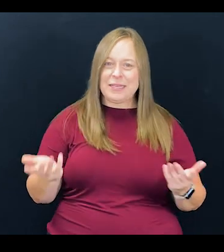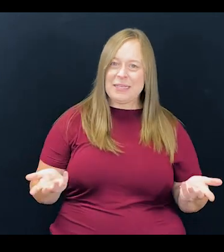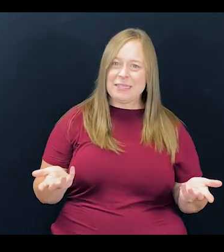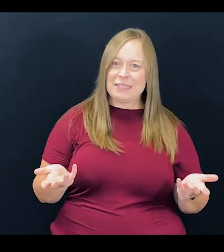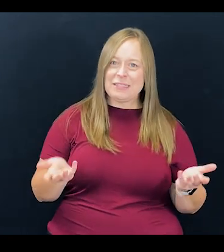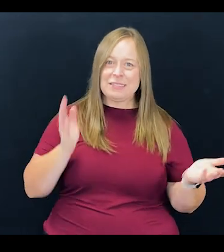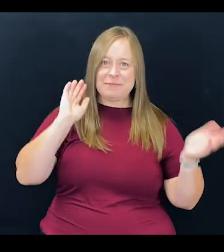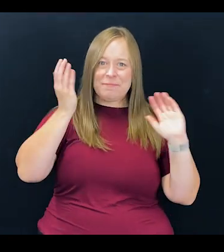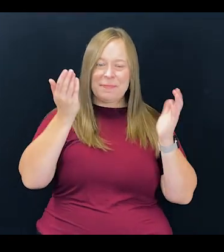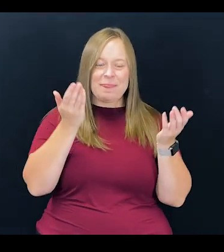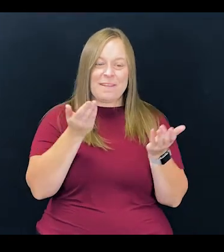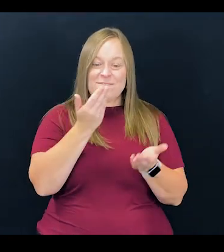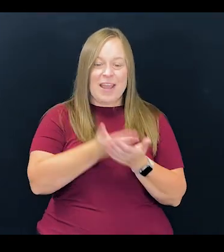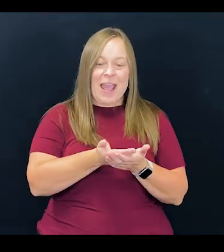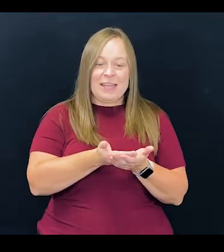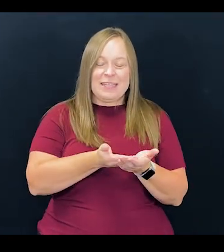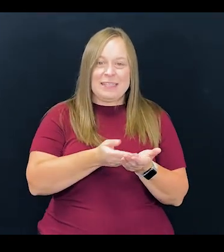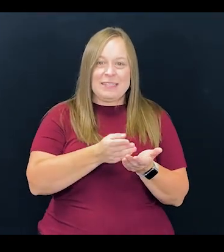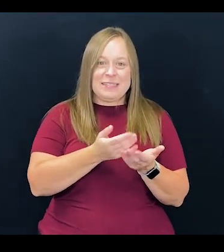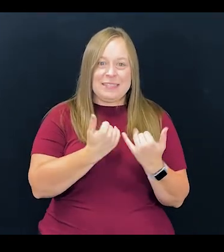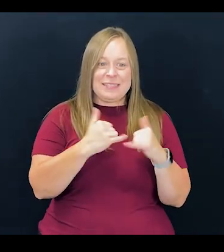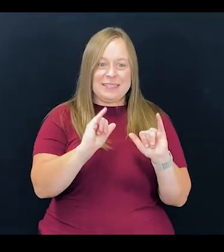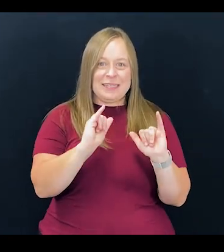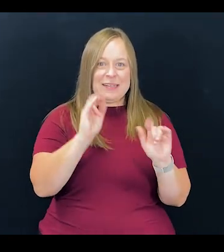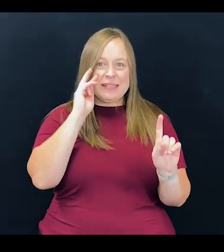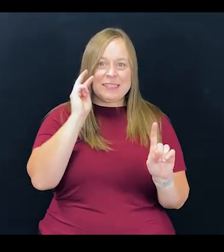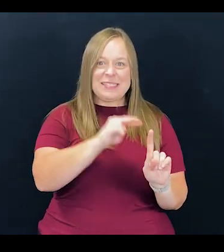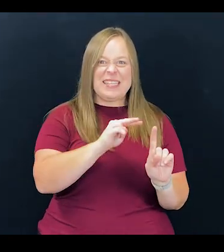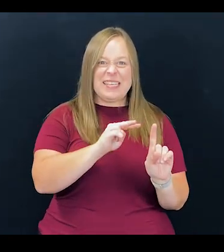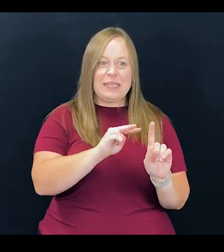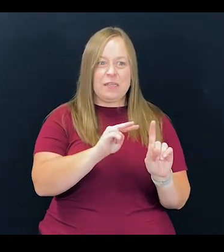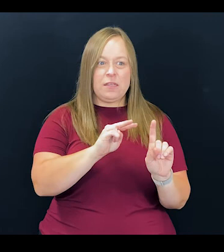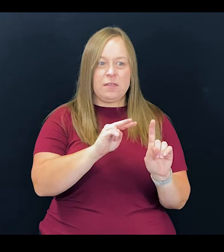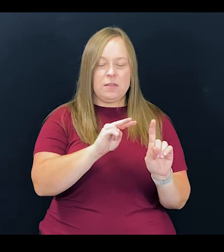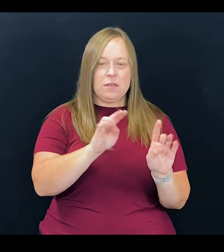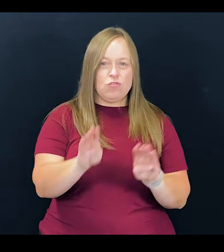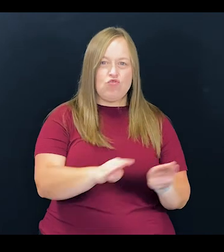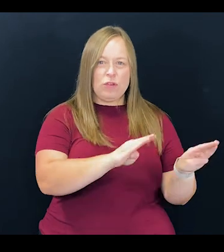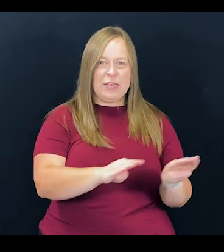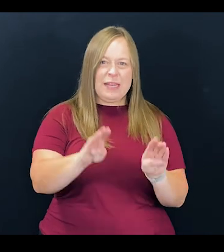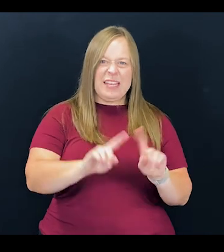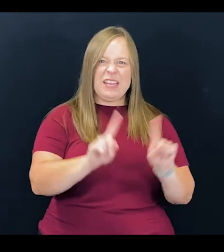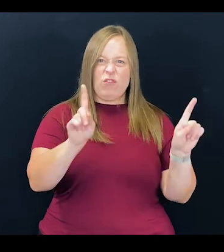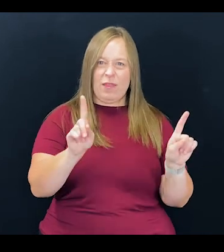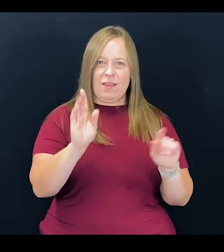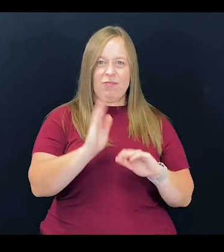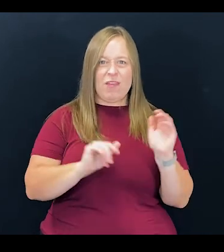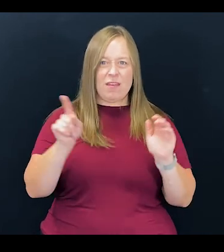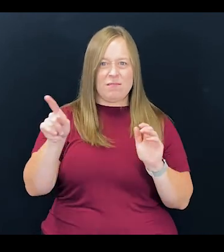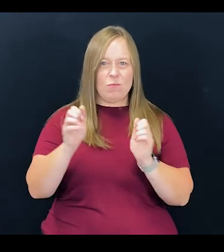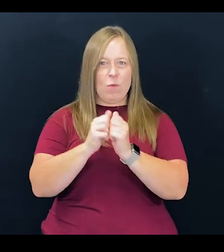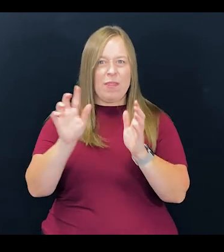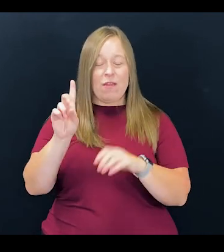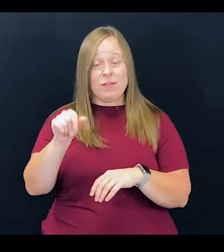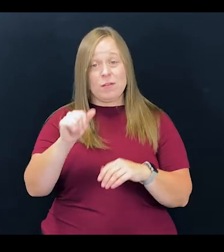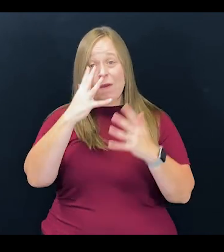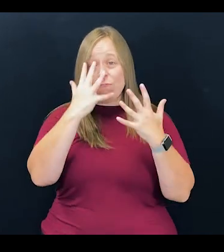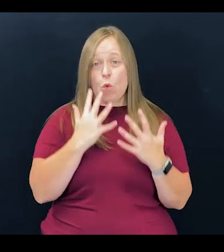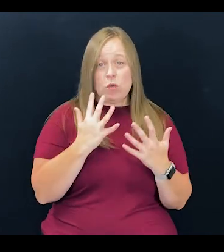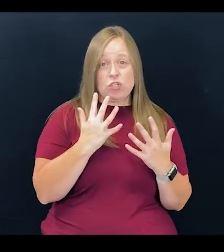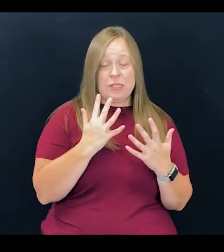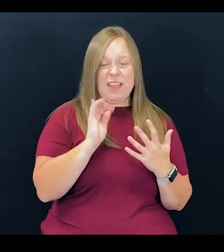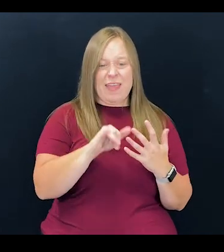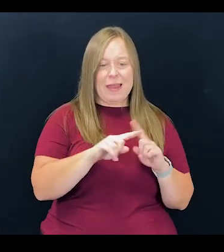not disabilities on the other. The fact is that they are seen differently, they are treated differently.